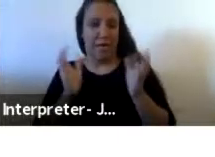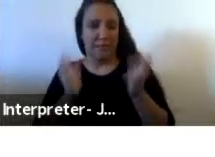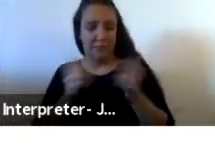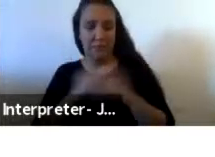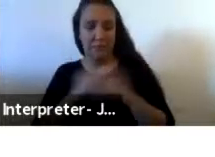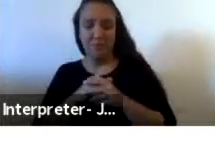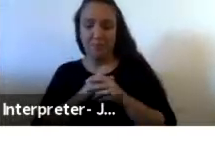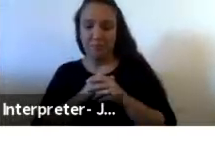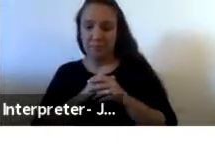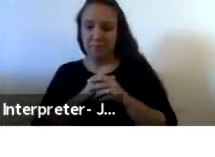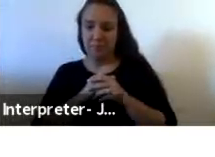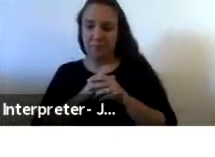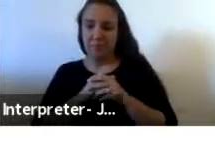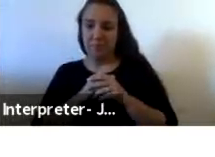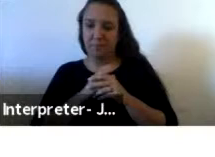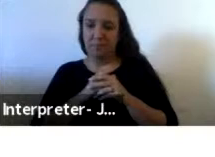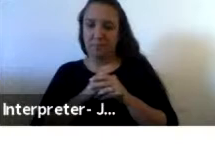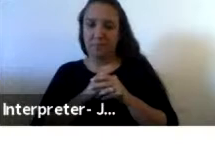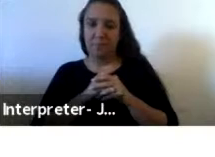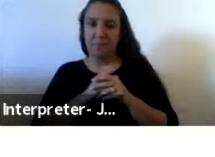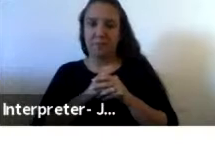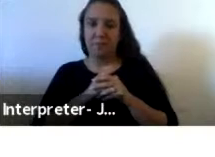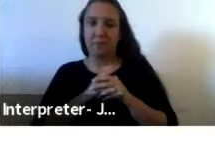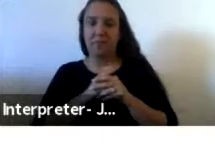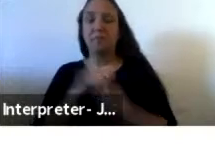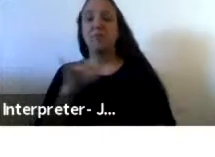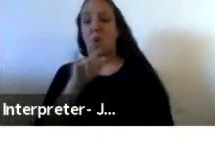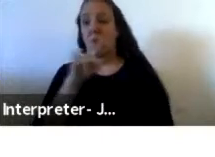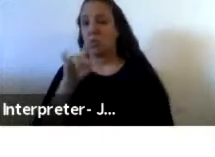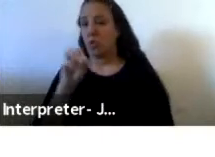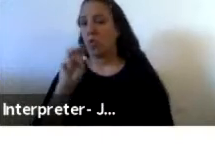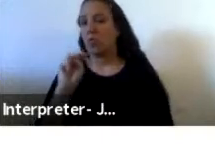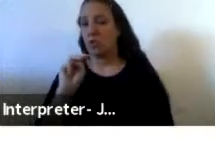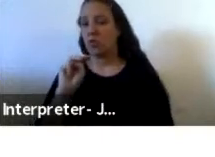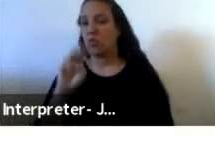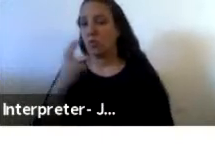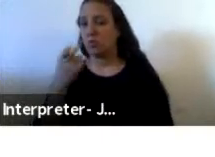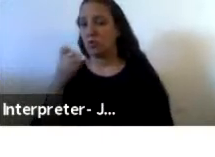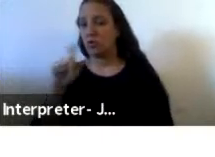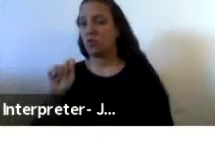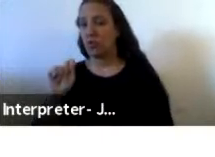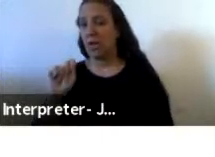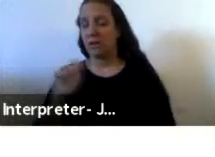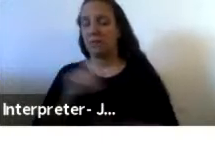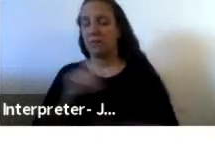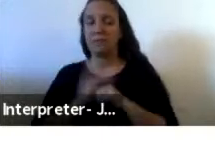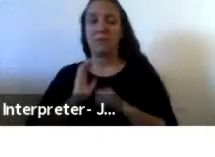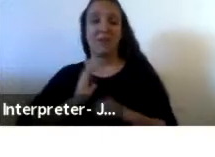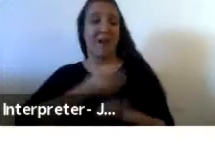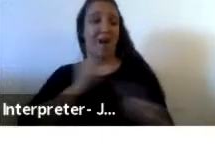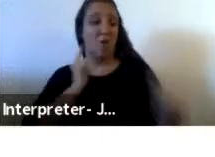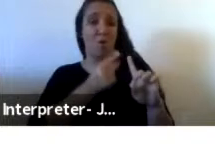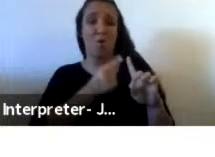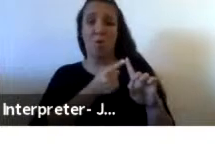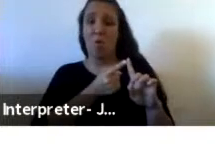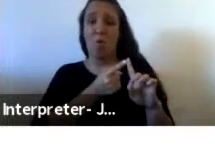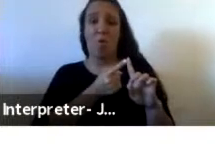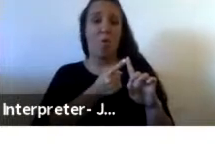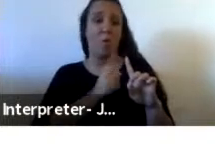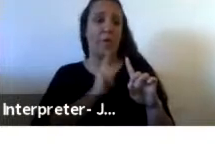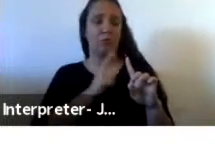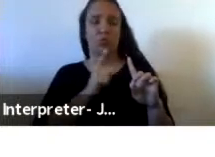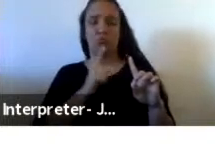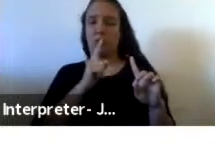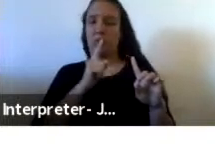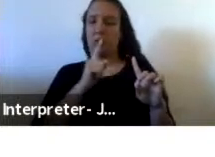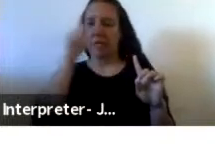question, also post it in the Zoom chat. The overall goal of what we want to do today is pretty much to expand the way that